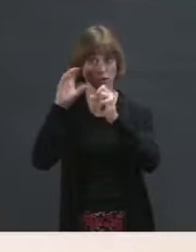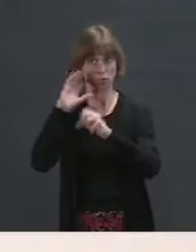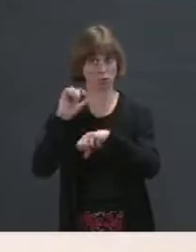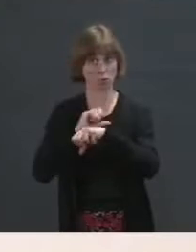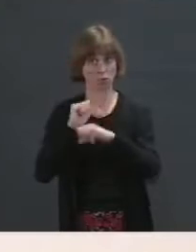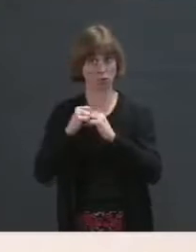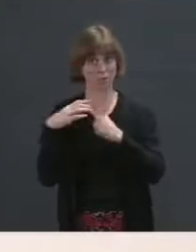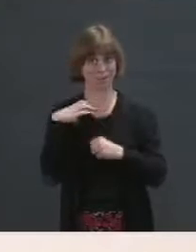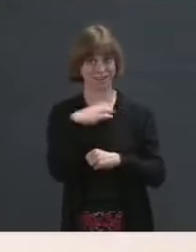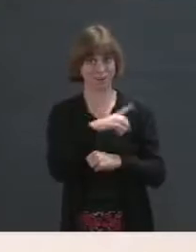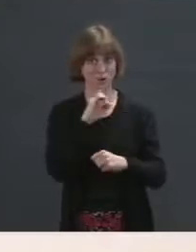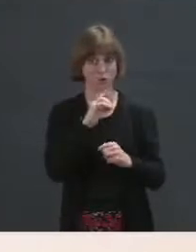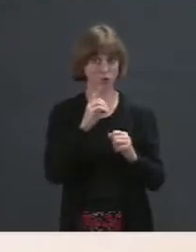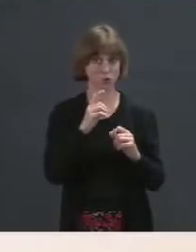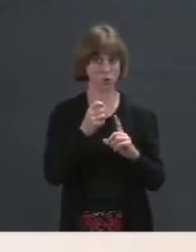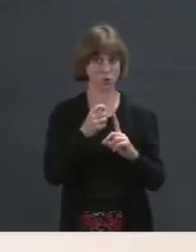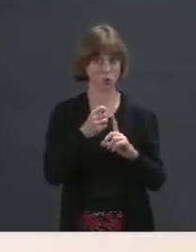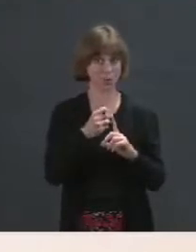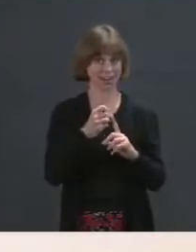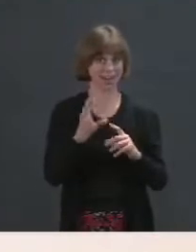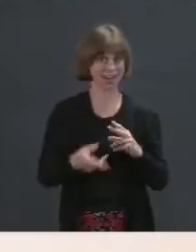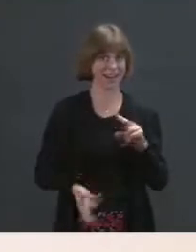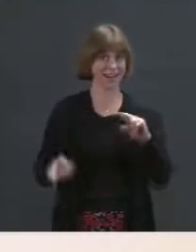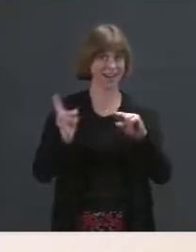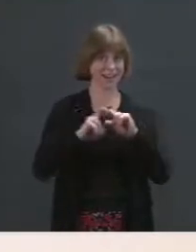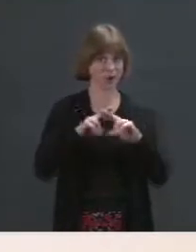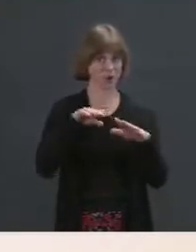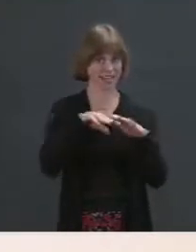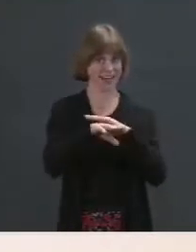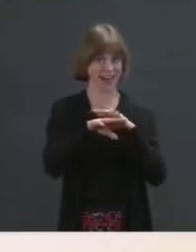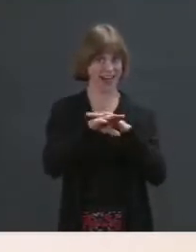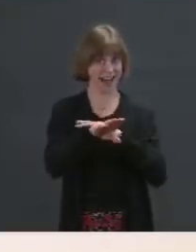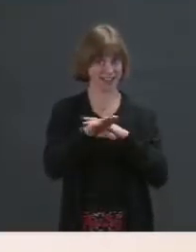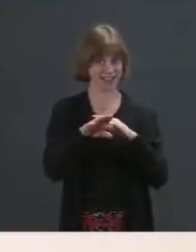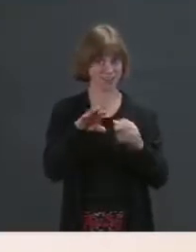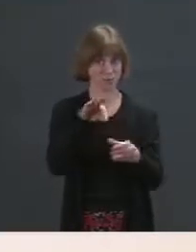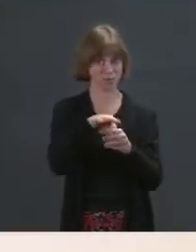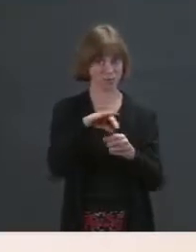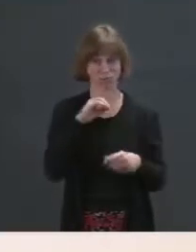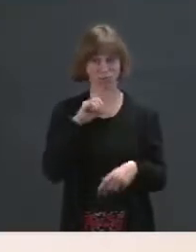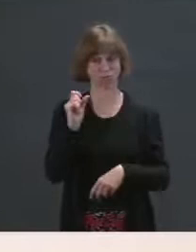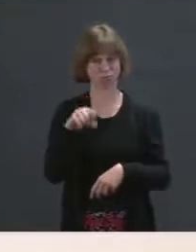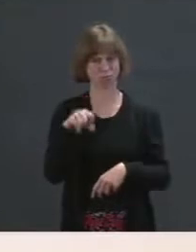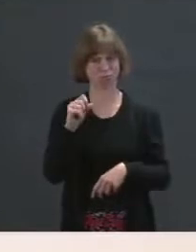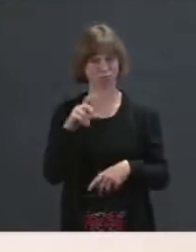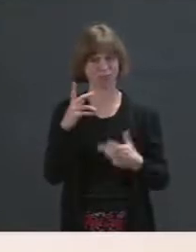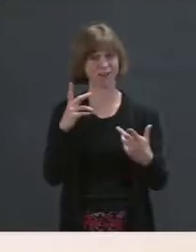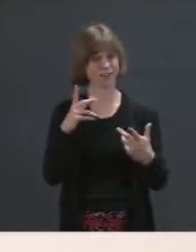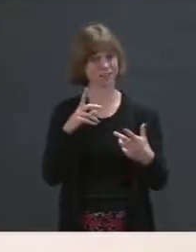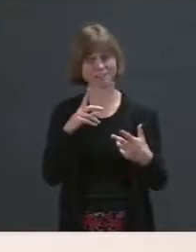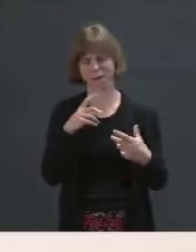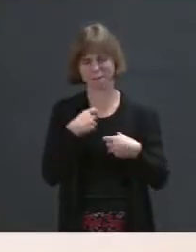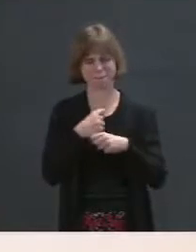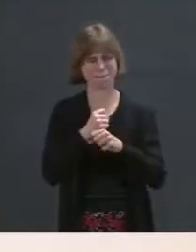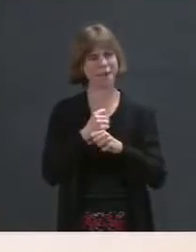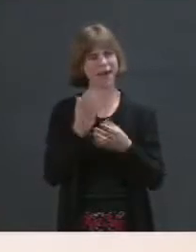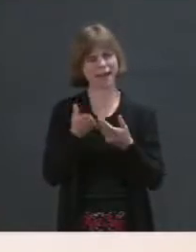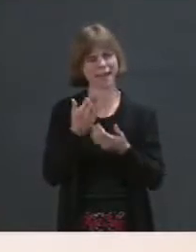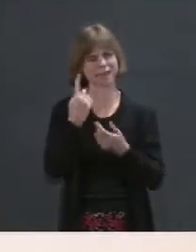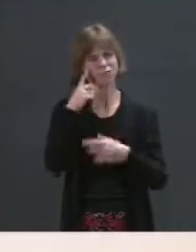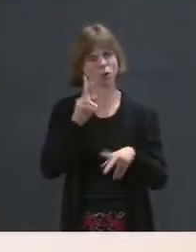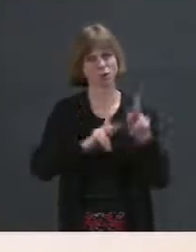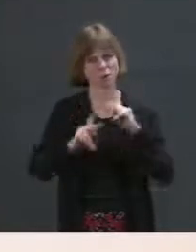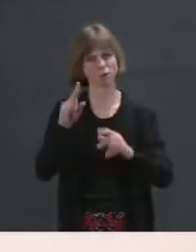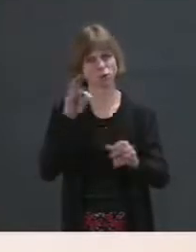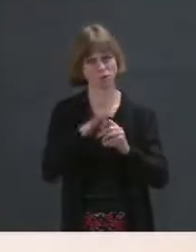to expand access to voting? Certainly expanding access to voting, making it easier for people to vote is a priority